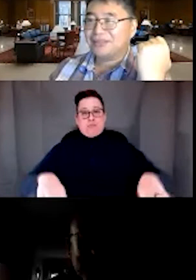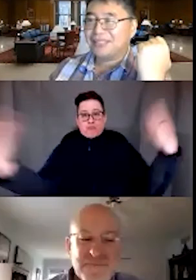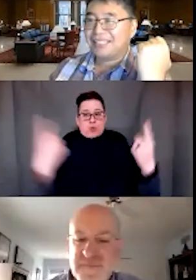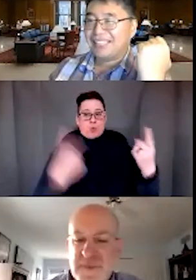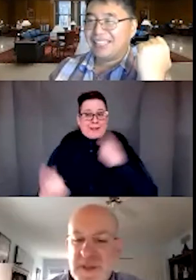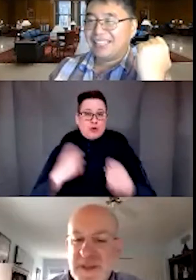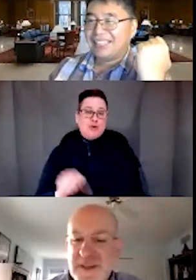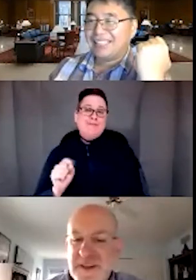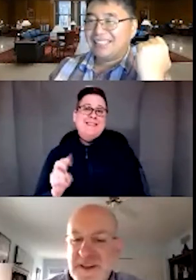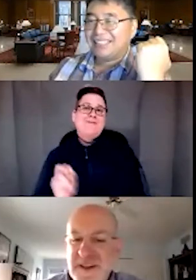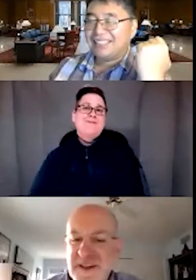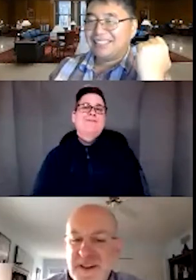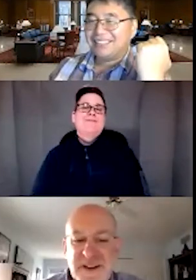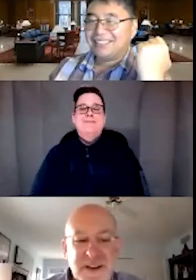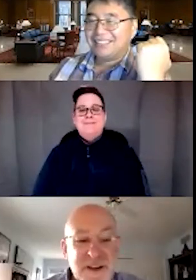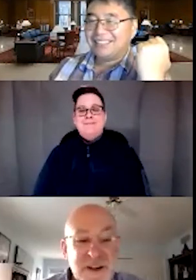So.